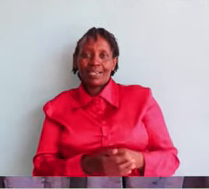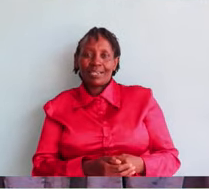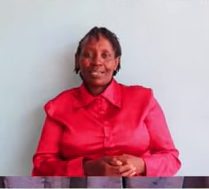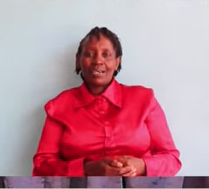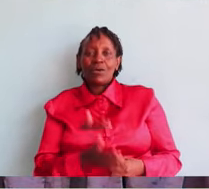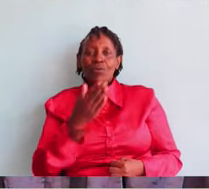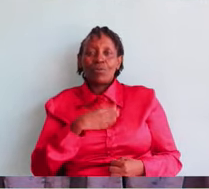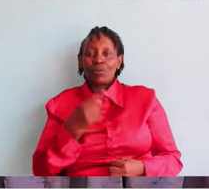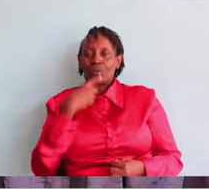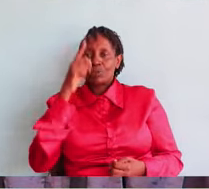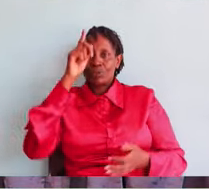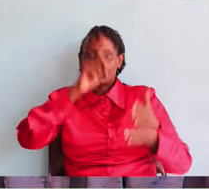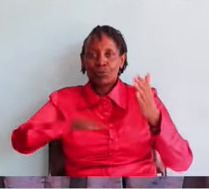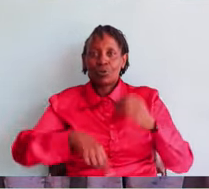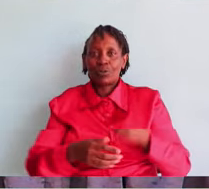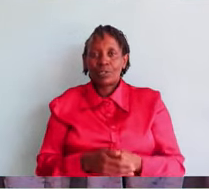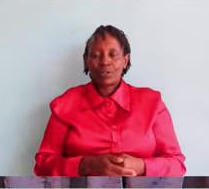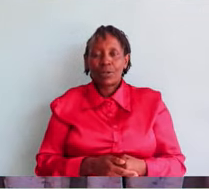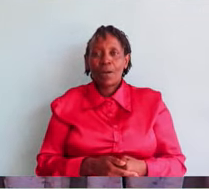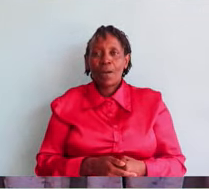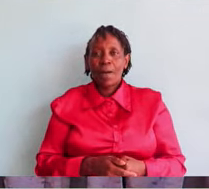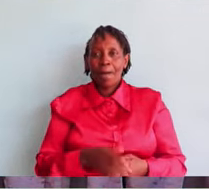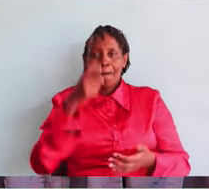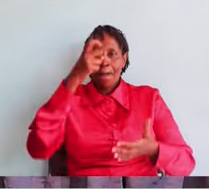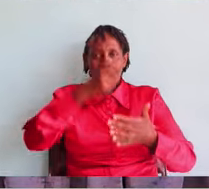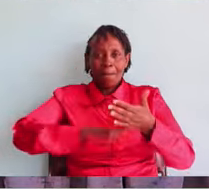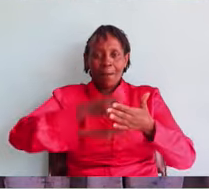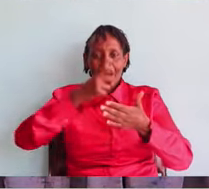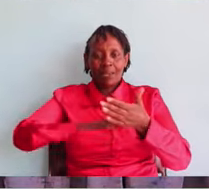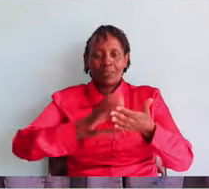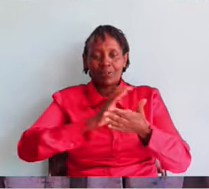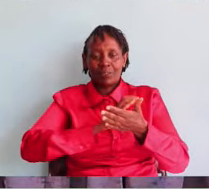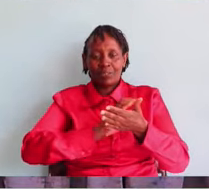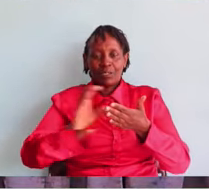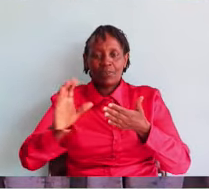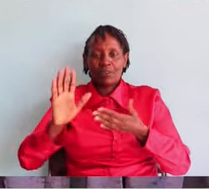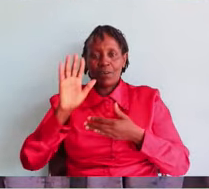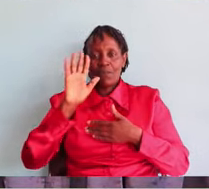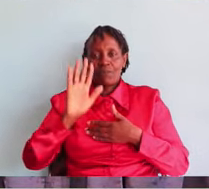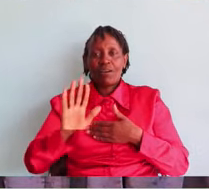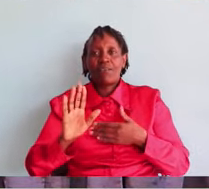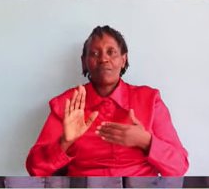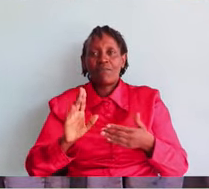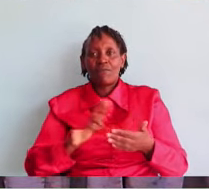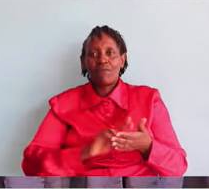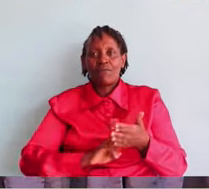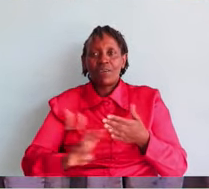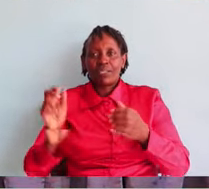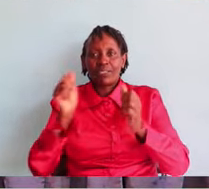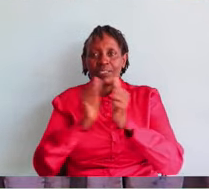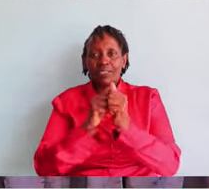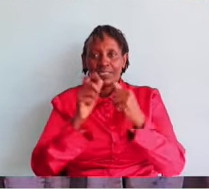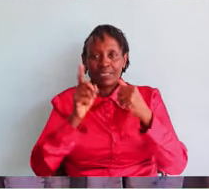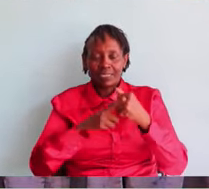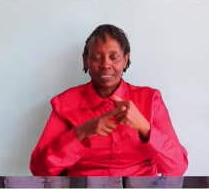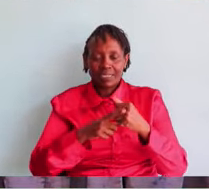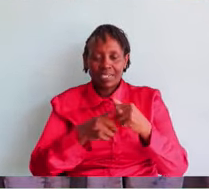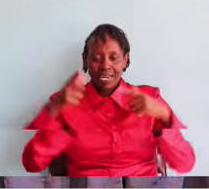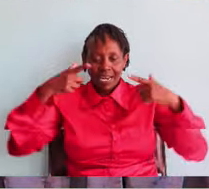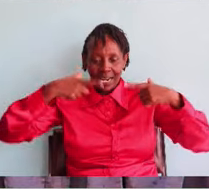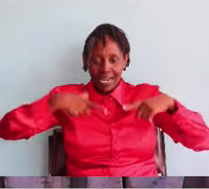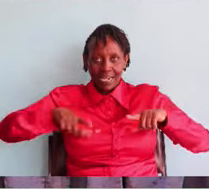way. In the book of Matthew, chapter 5, verse 16, the Lord said, "Let your light so